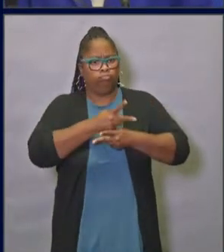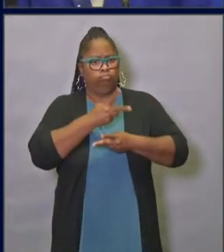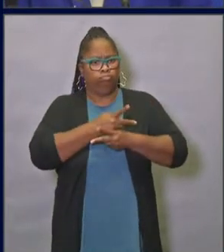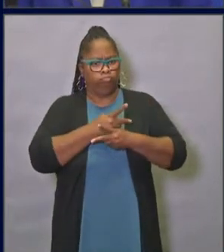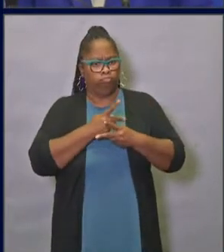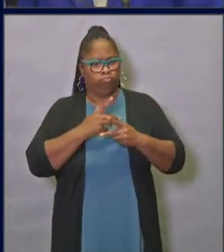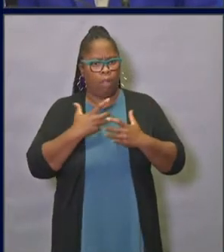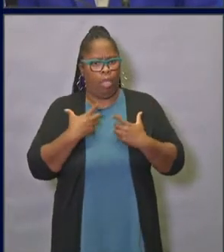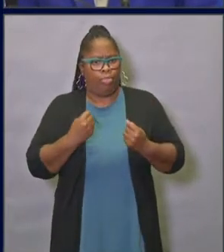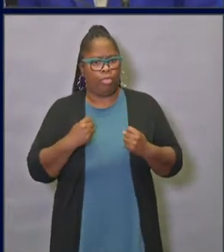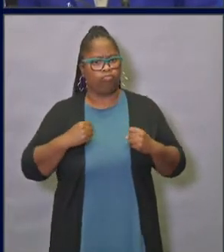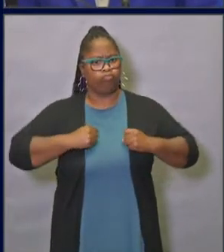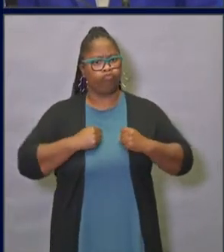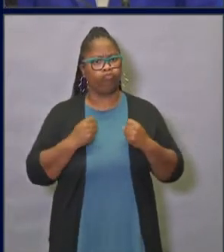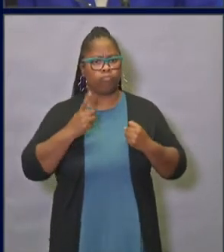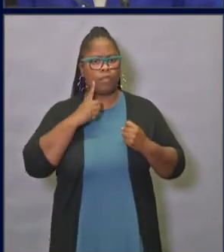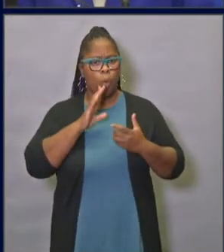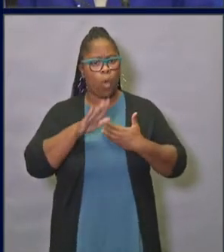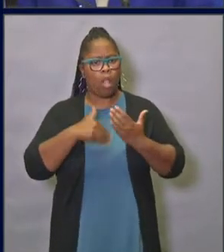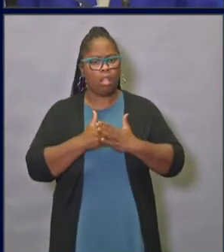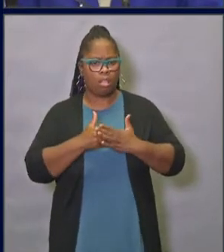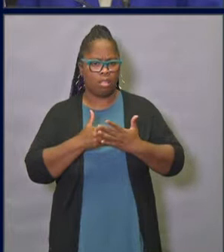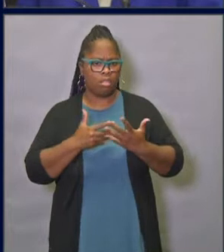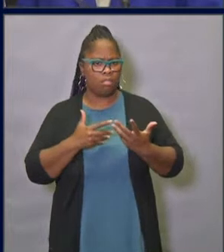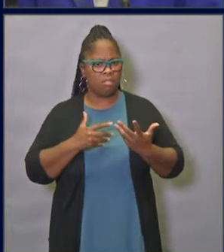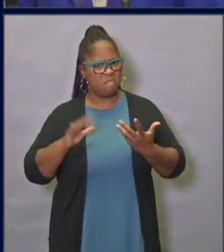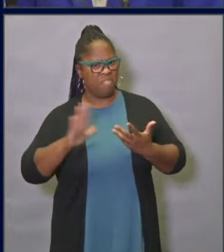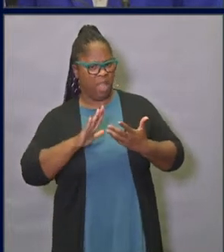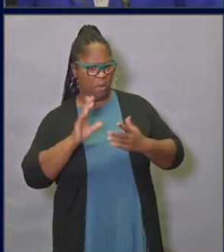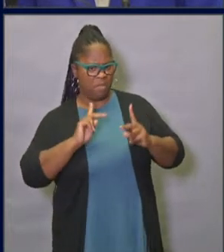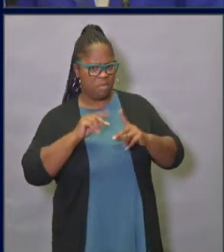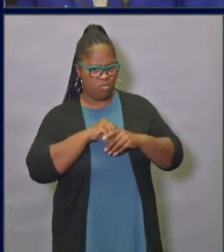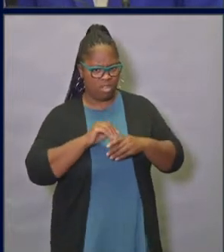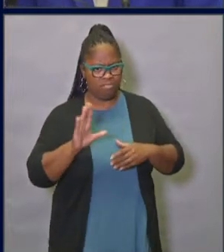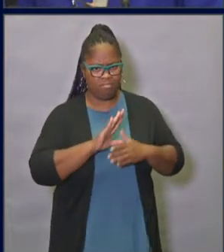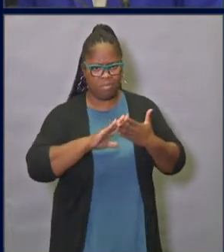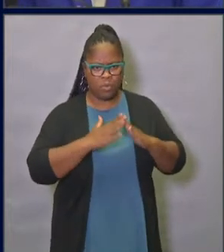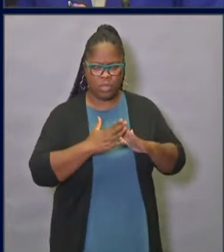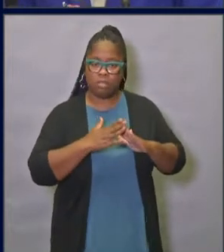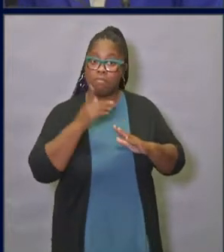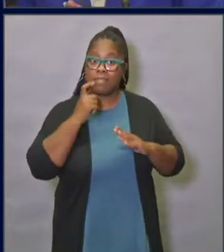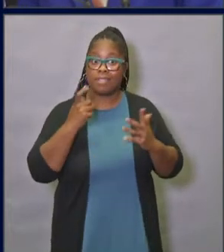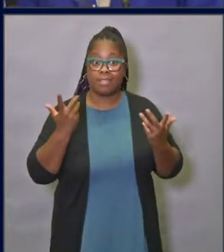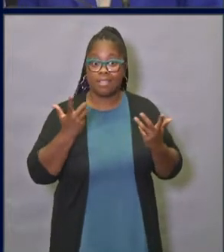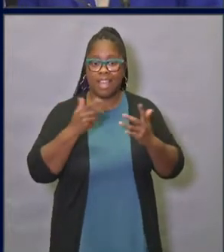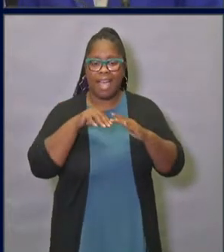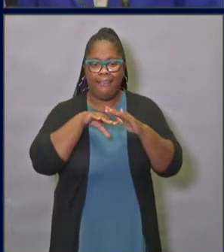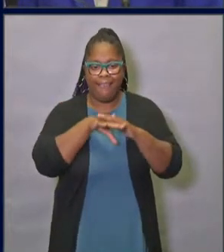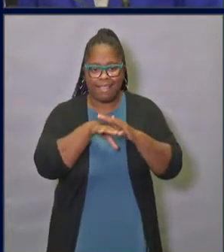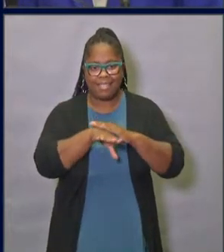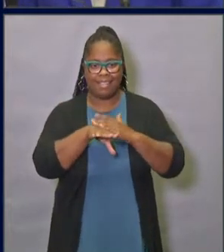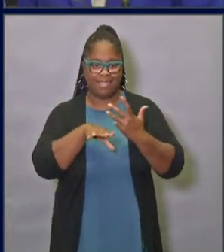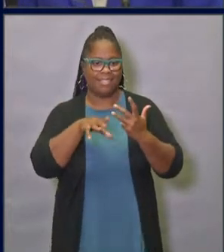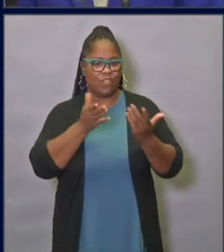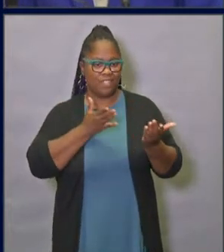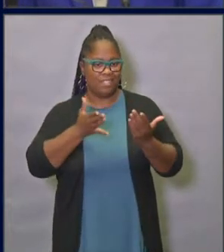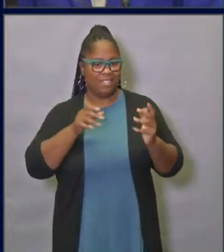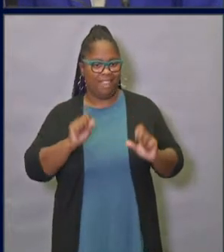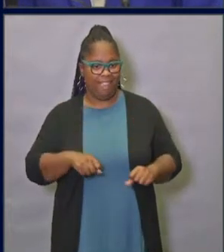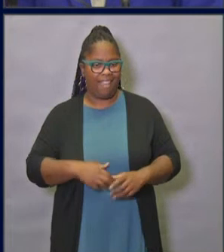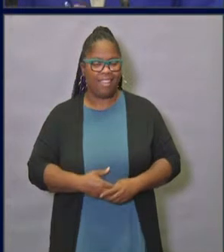the well-being of all of their community members because they have access to the needed